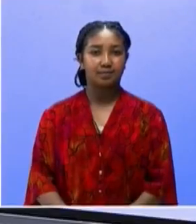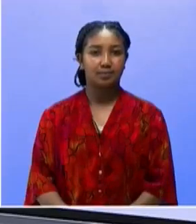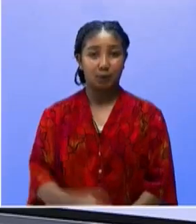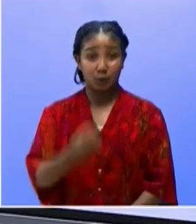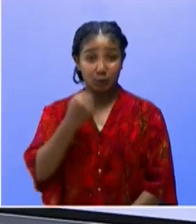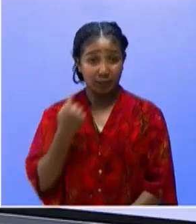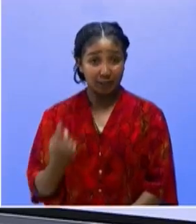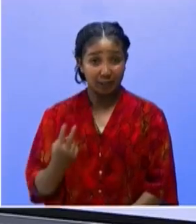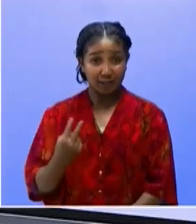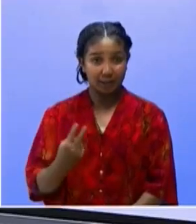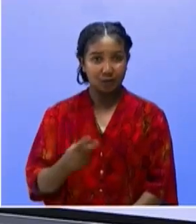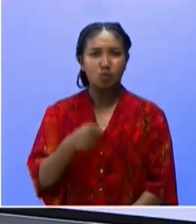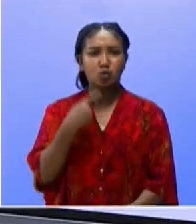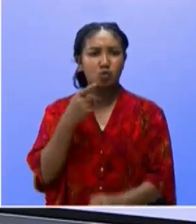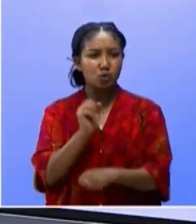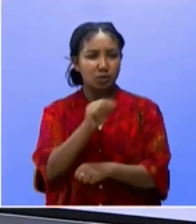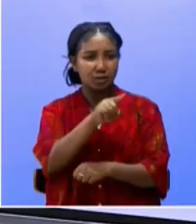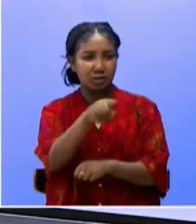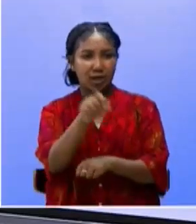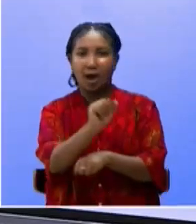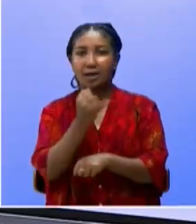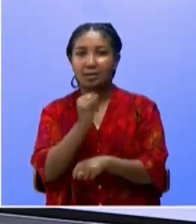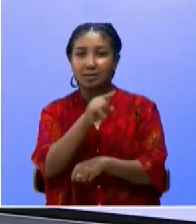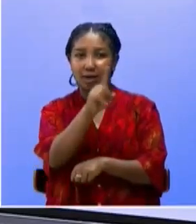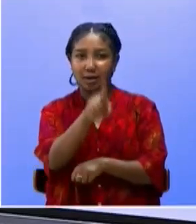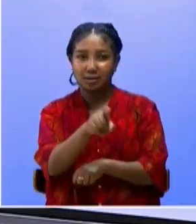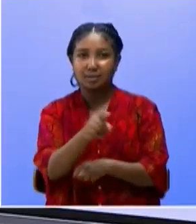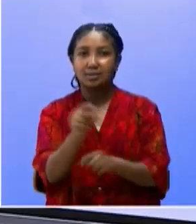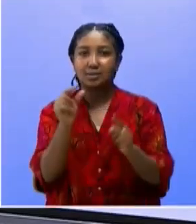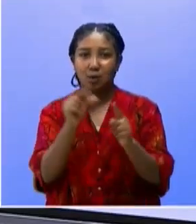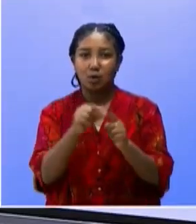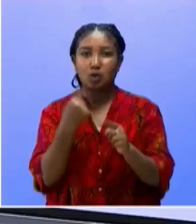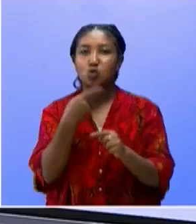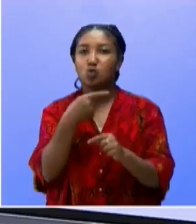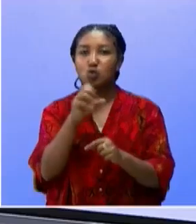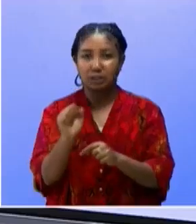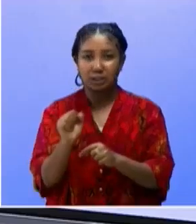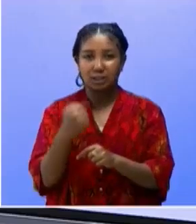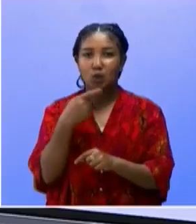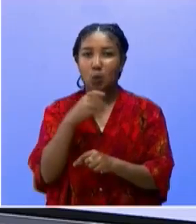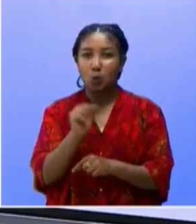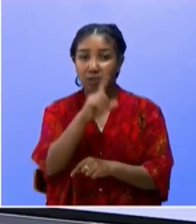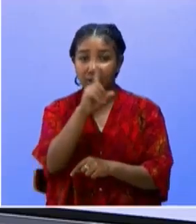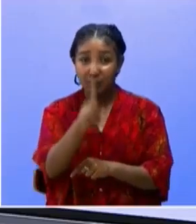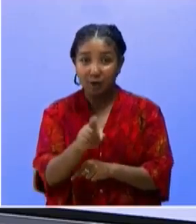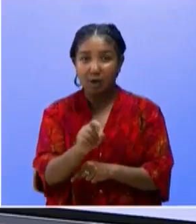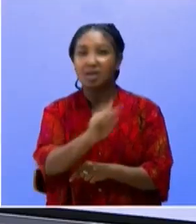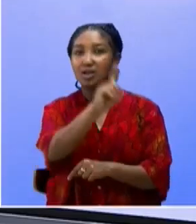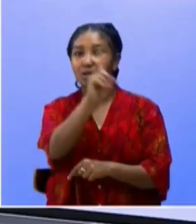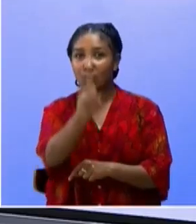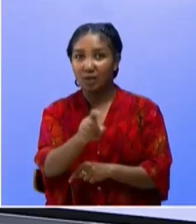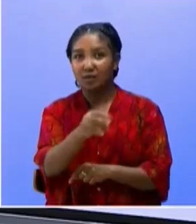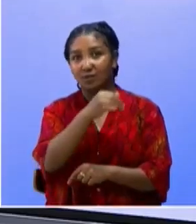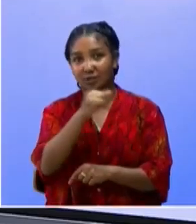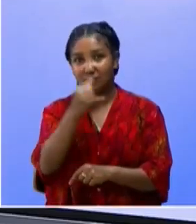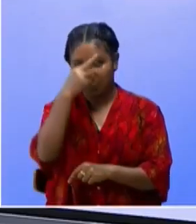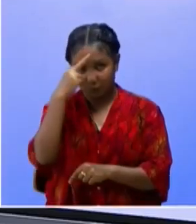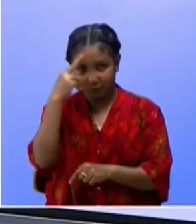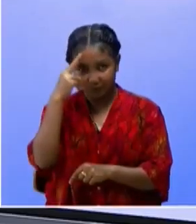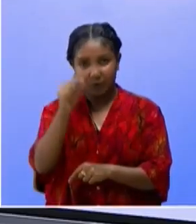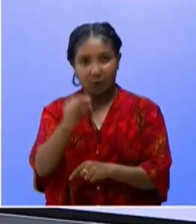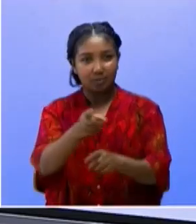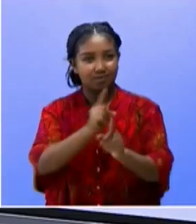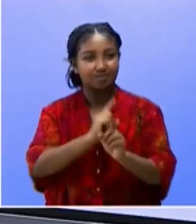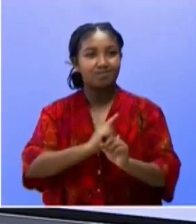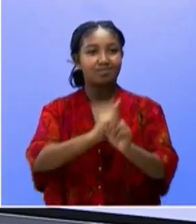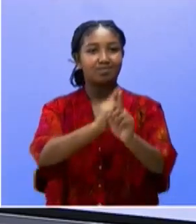You see? Whose car is that? The word whose here is what? Interrogative adjective. Because your